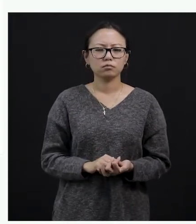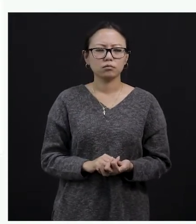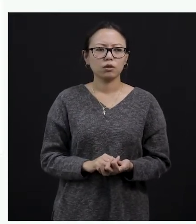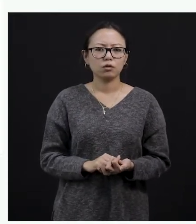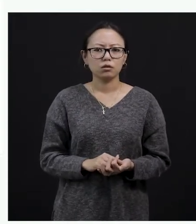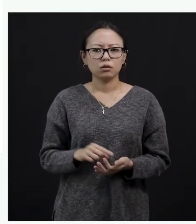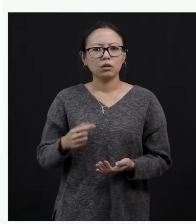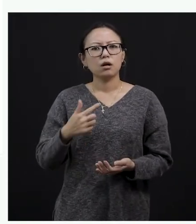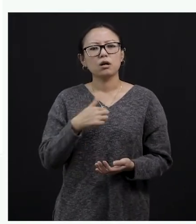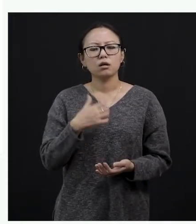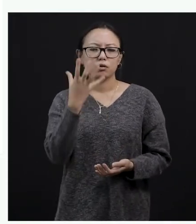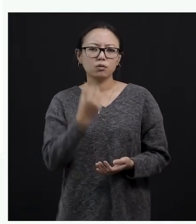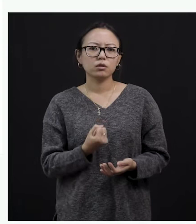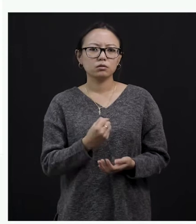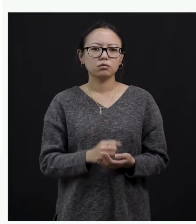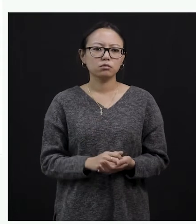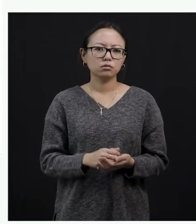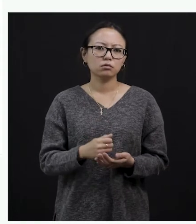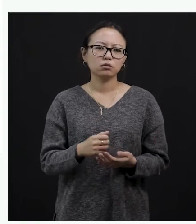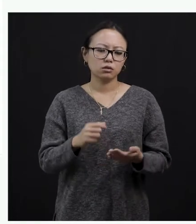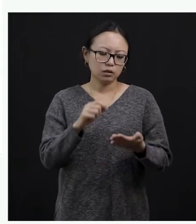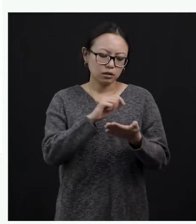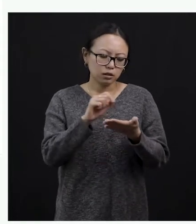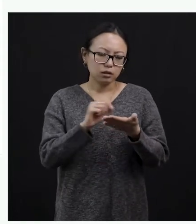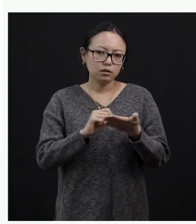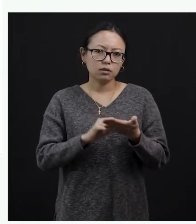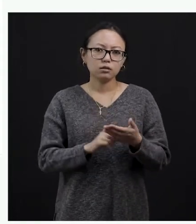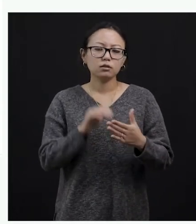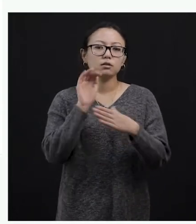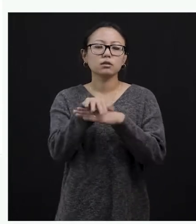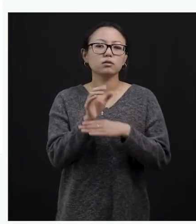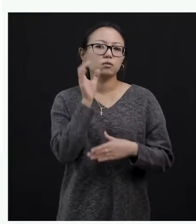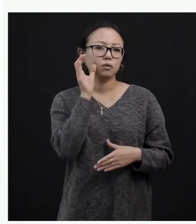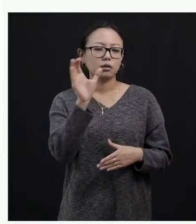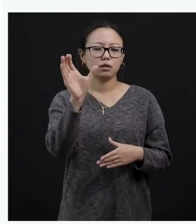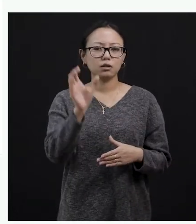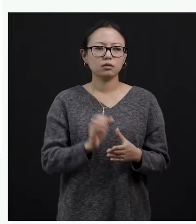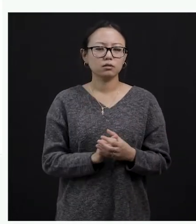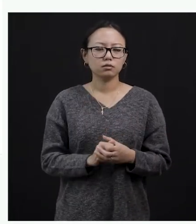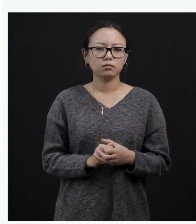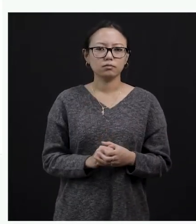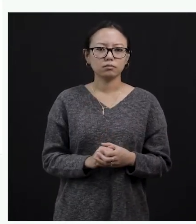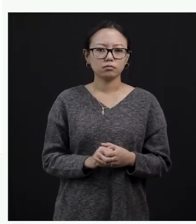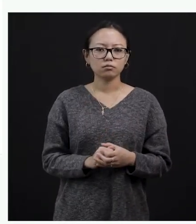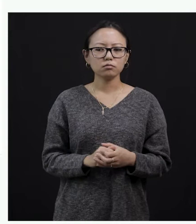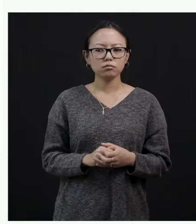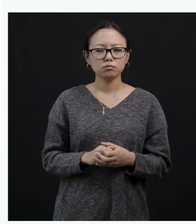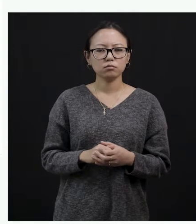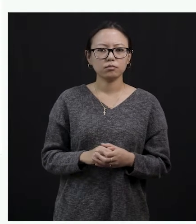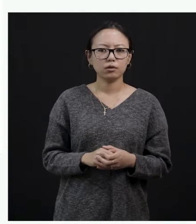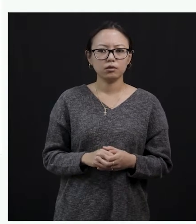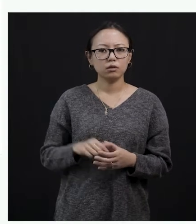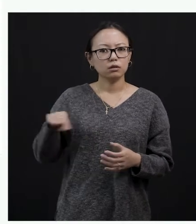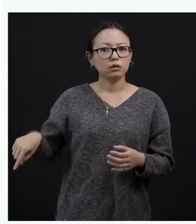was because her aunt has sent a letter to her, right? And then she wants to give back the reply. So